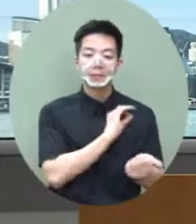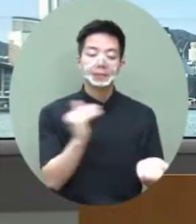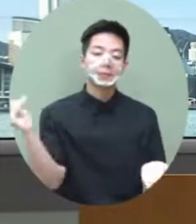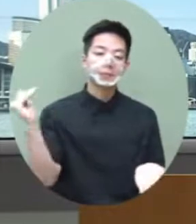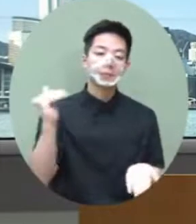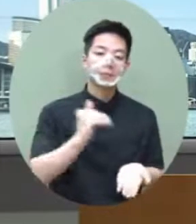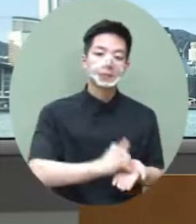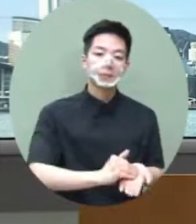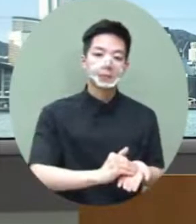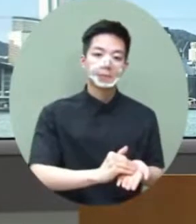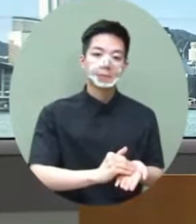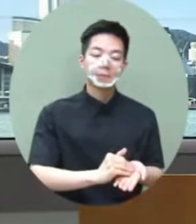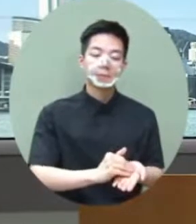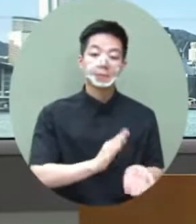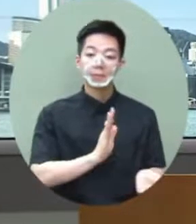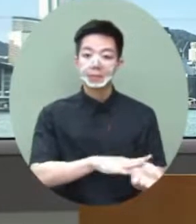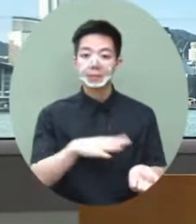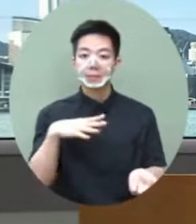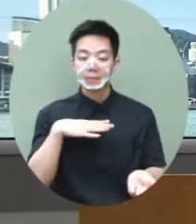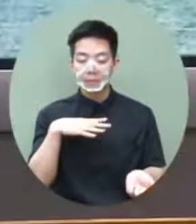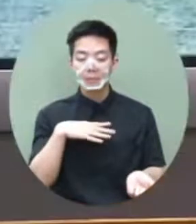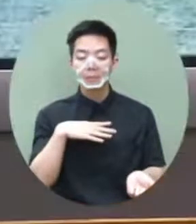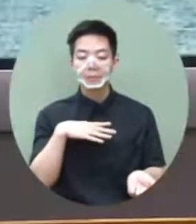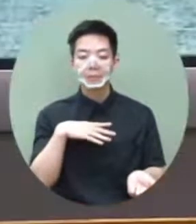The vaccination